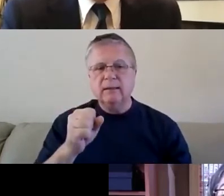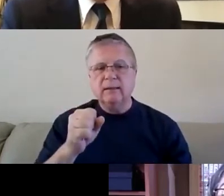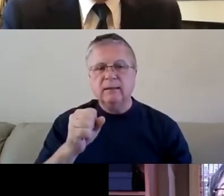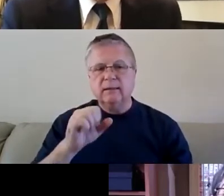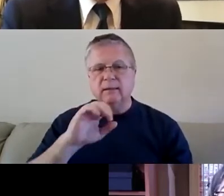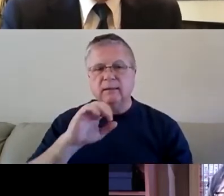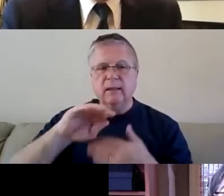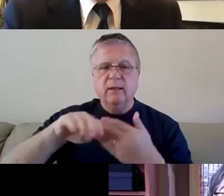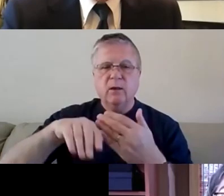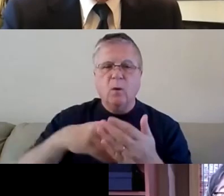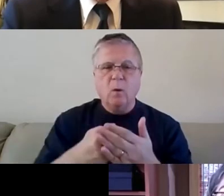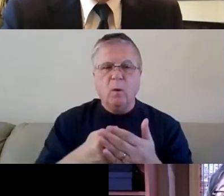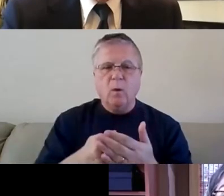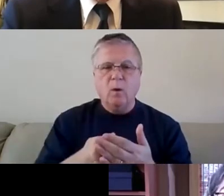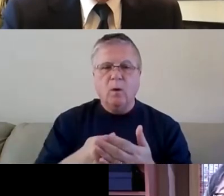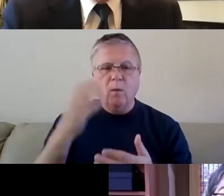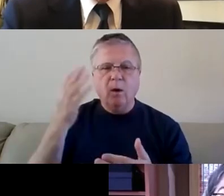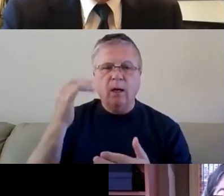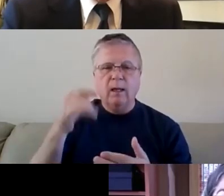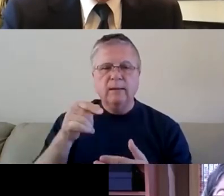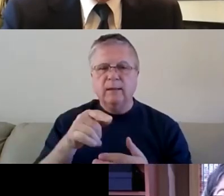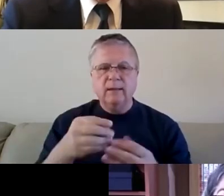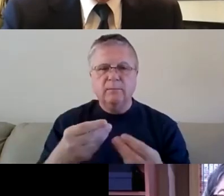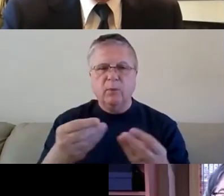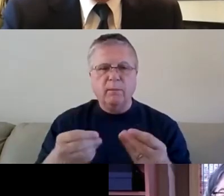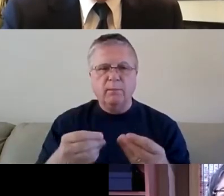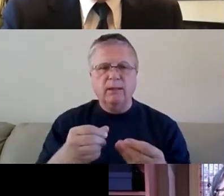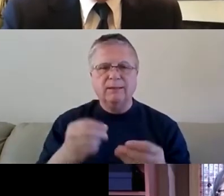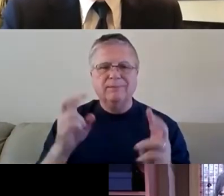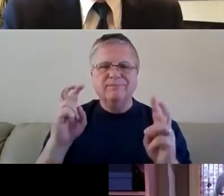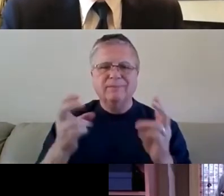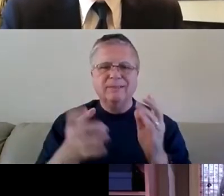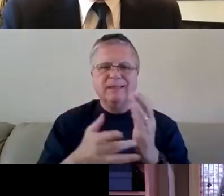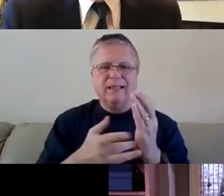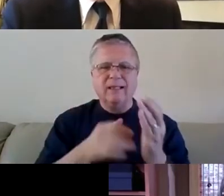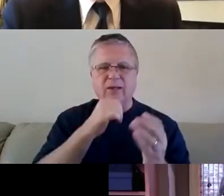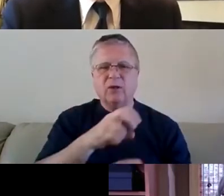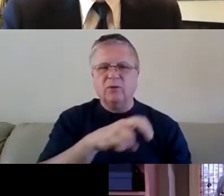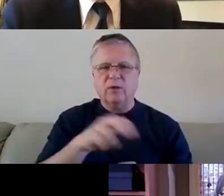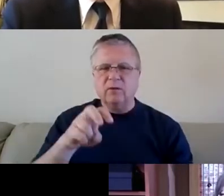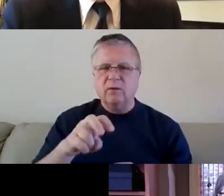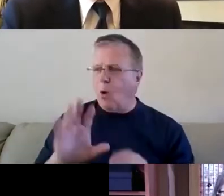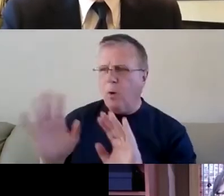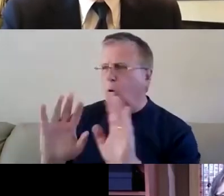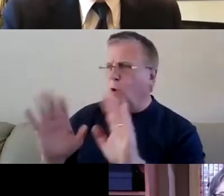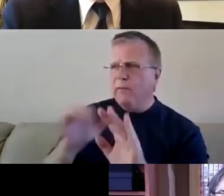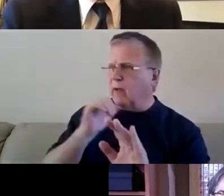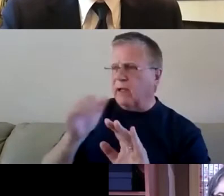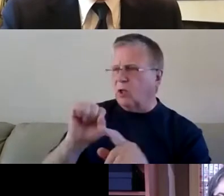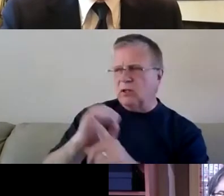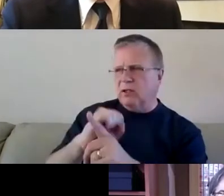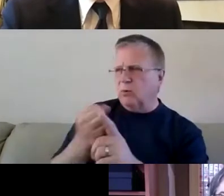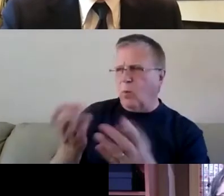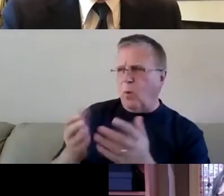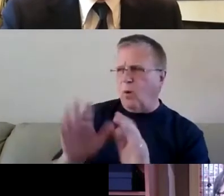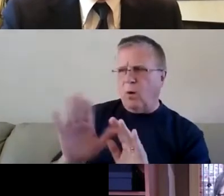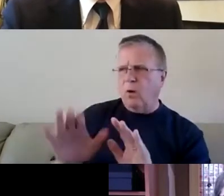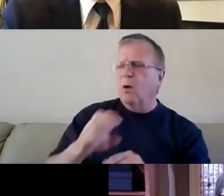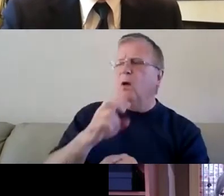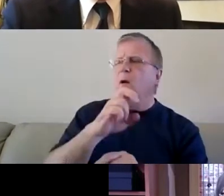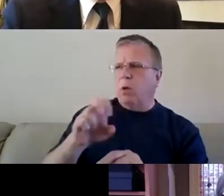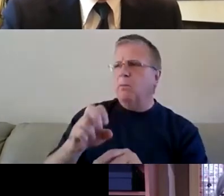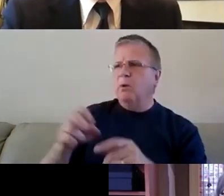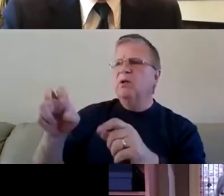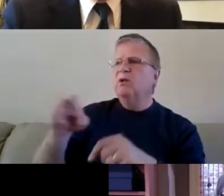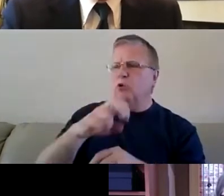the properties don't technically transfer. Well, that is not the case here. The property was transferred by deed